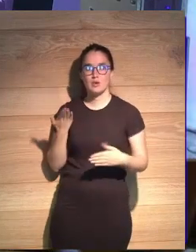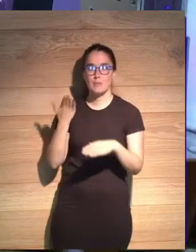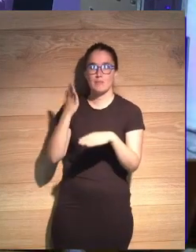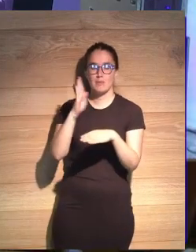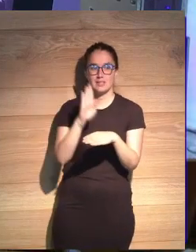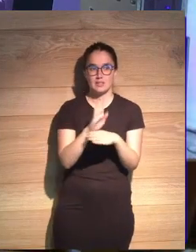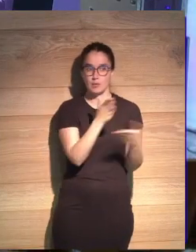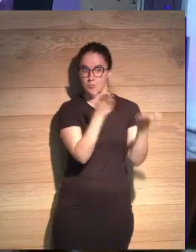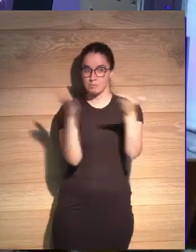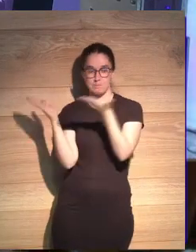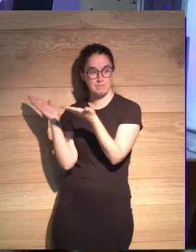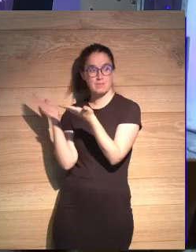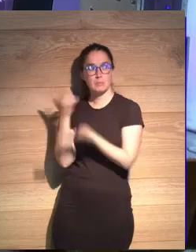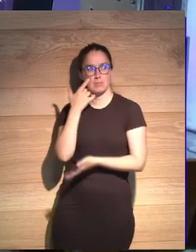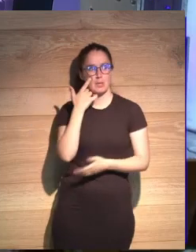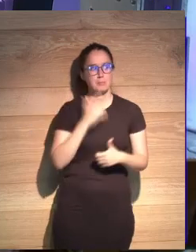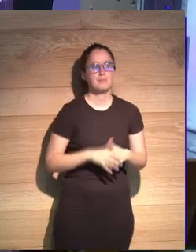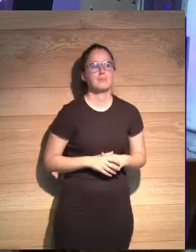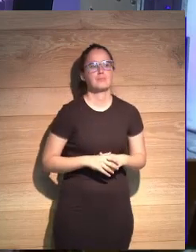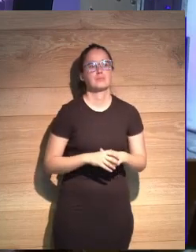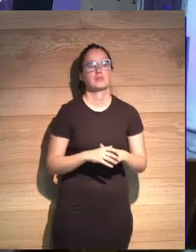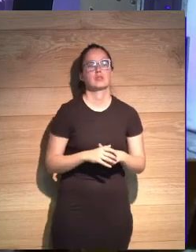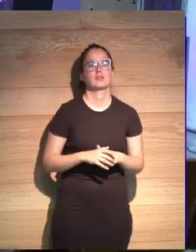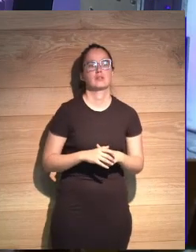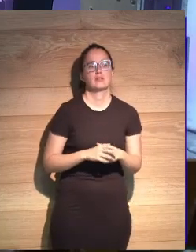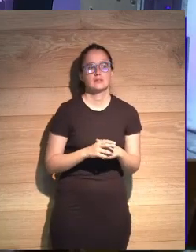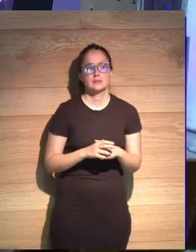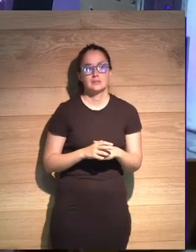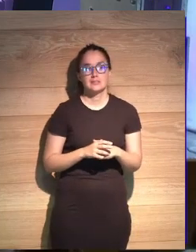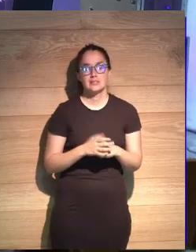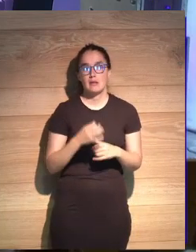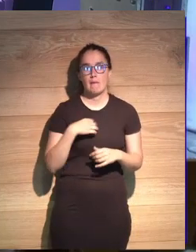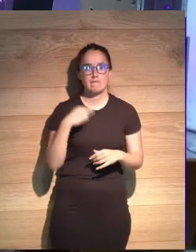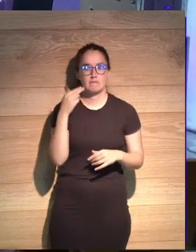Well, thank you very much. I got this presentation.